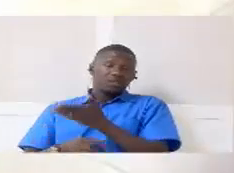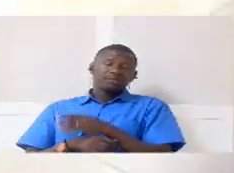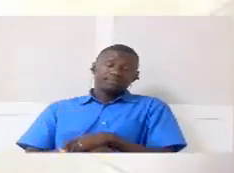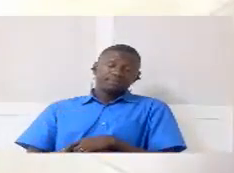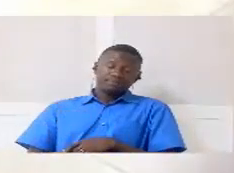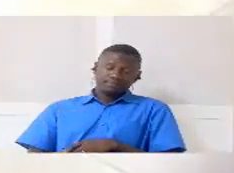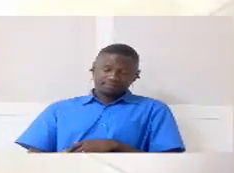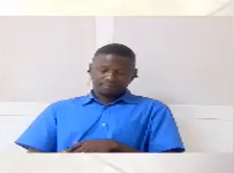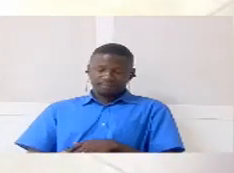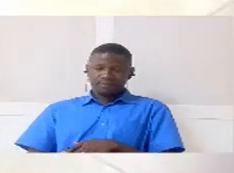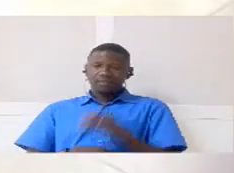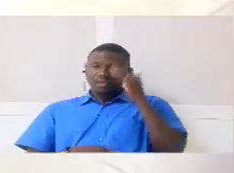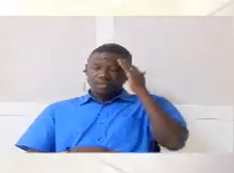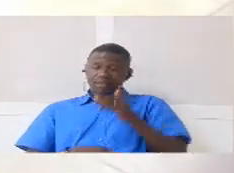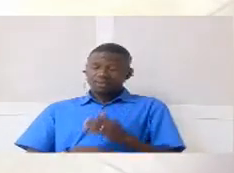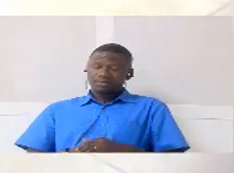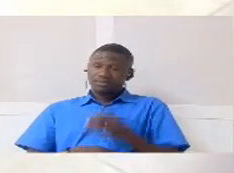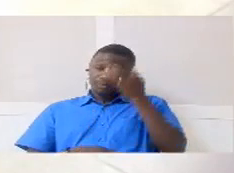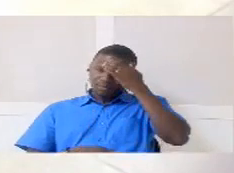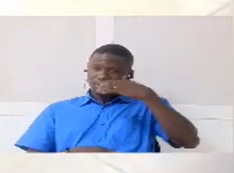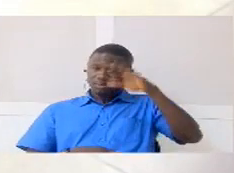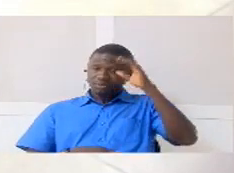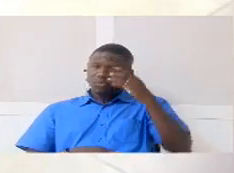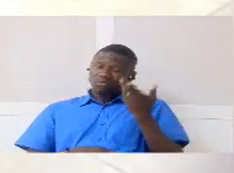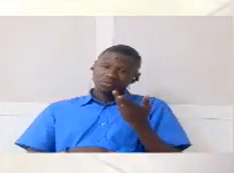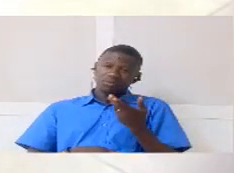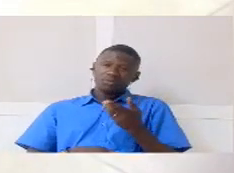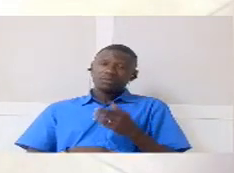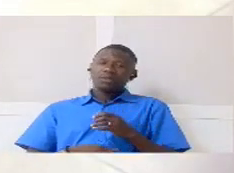Thank you, Commissioner Imam Diallo.